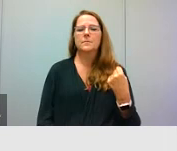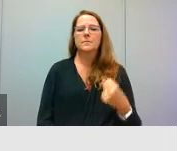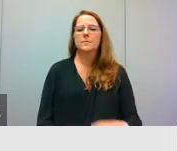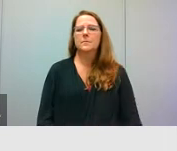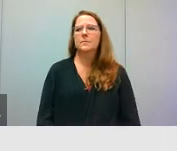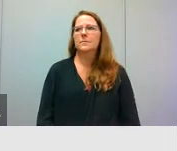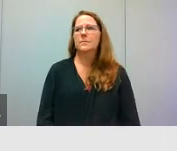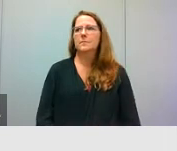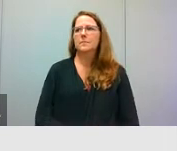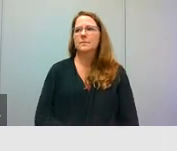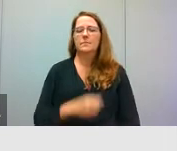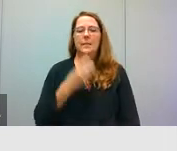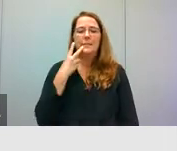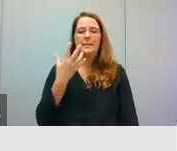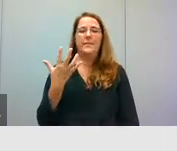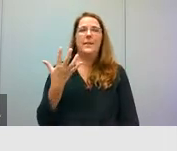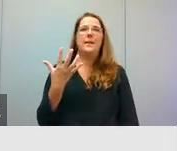Hello?